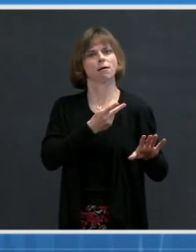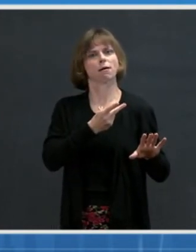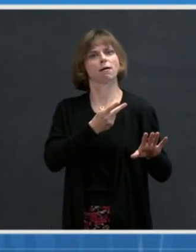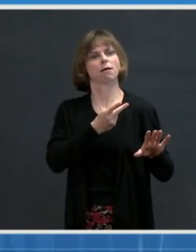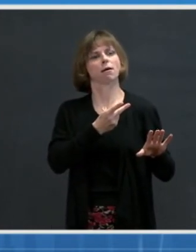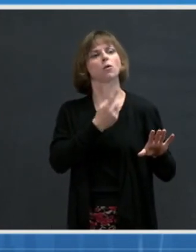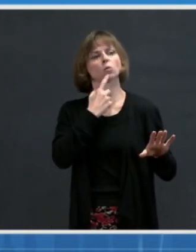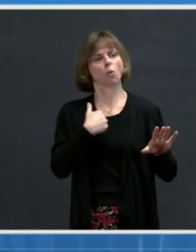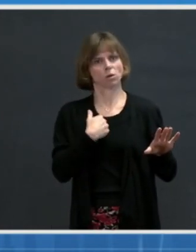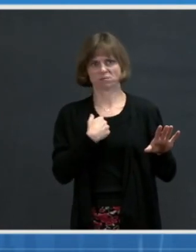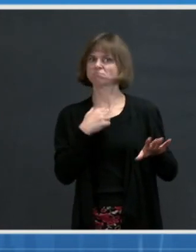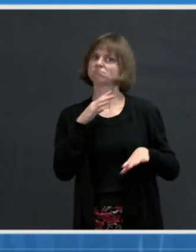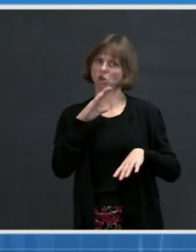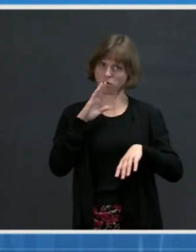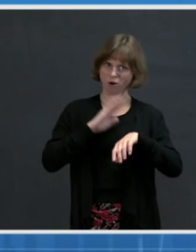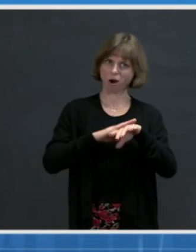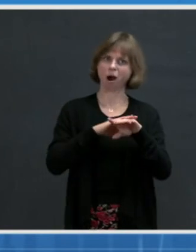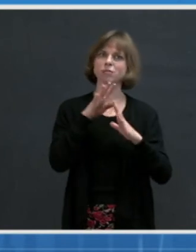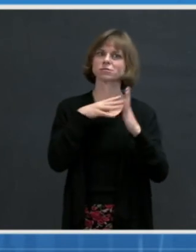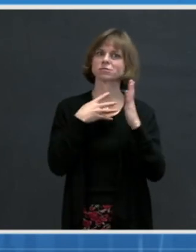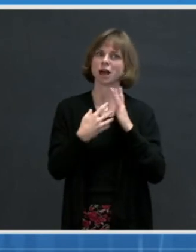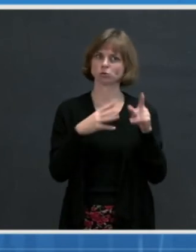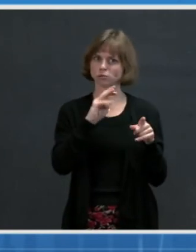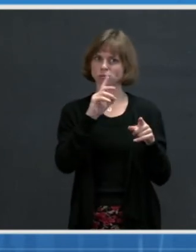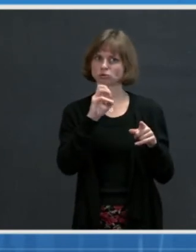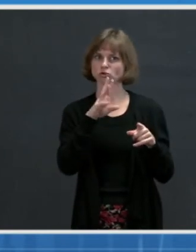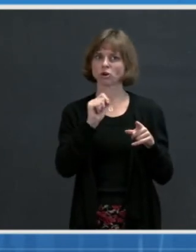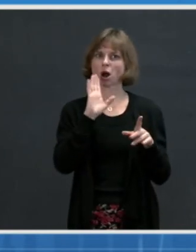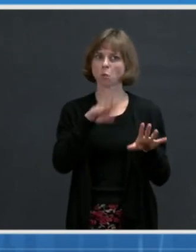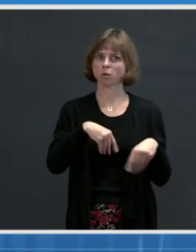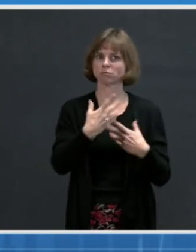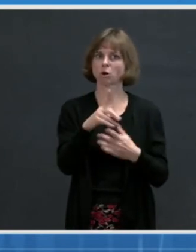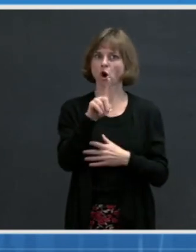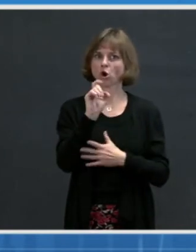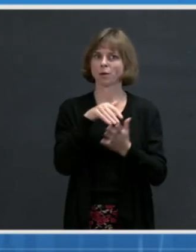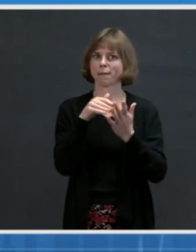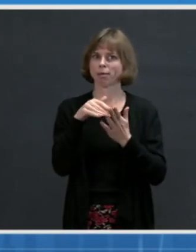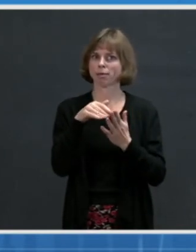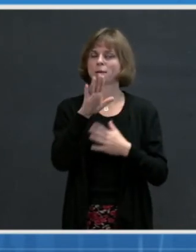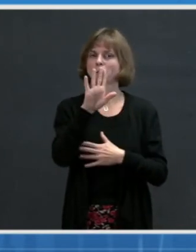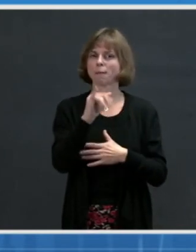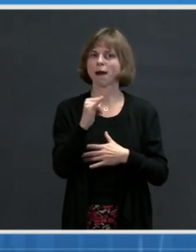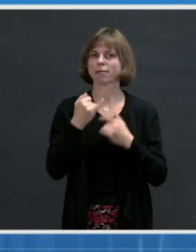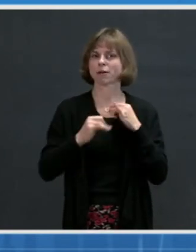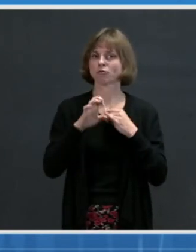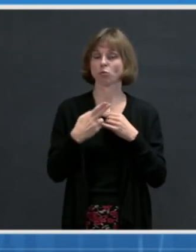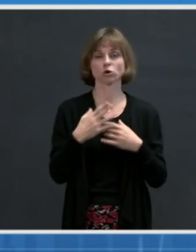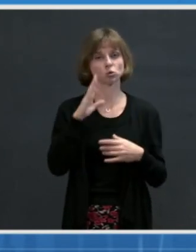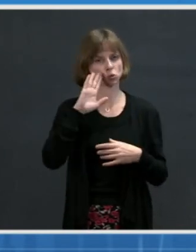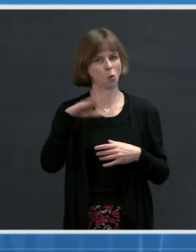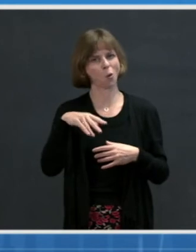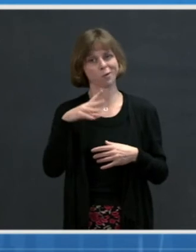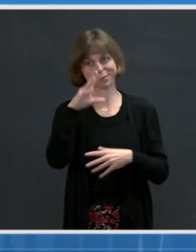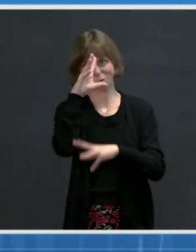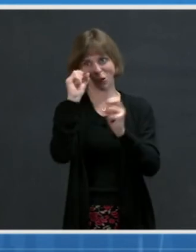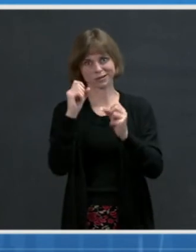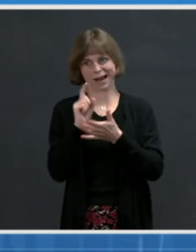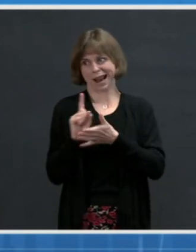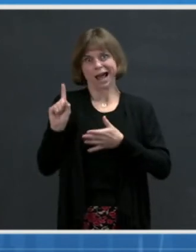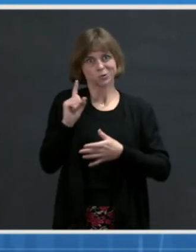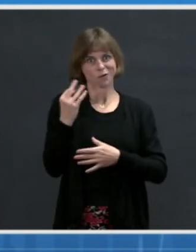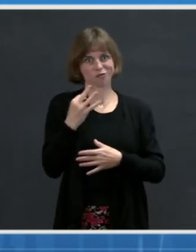articulated that they are on schedule, Moderna, to deliver the 100 million doses by the end of March. And as you know, the president visited Pfizer last